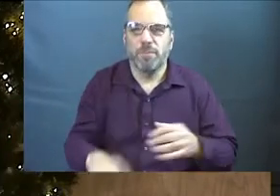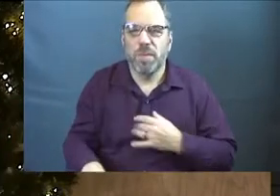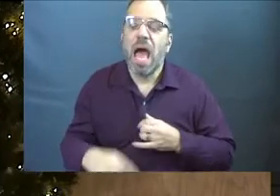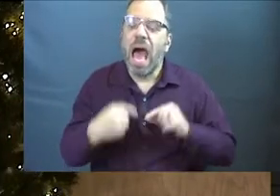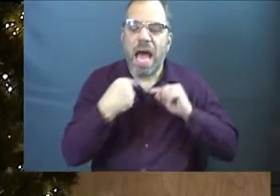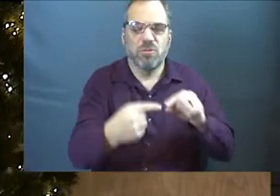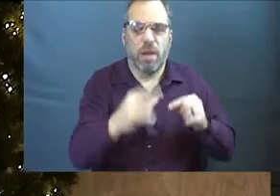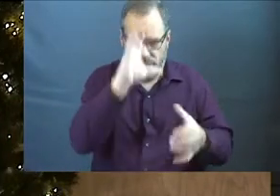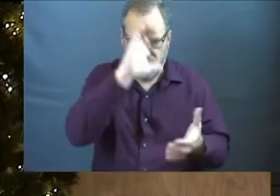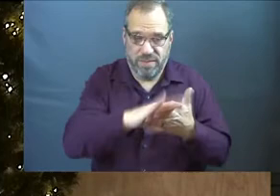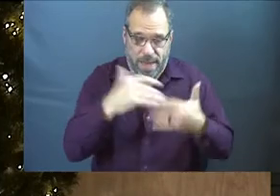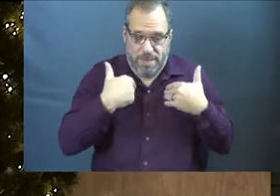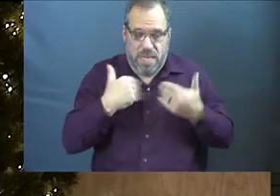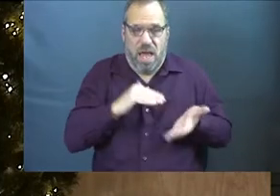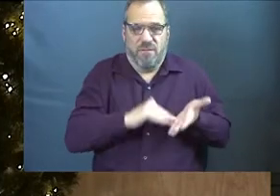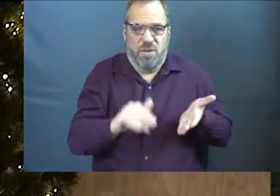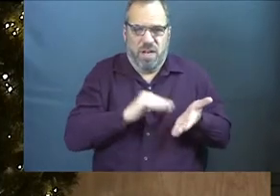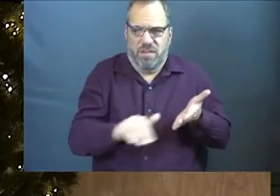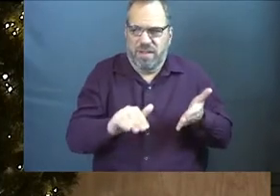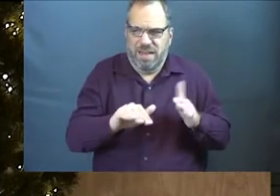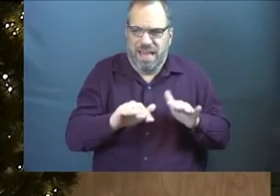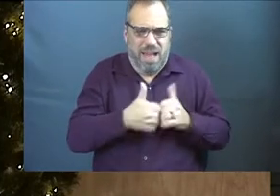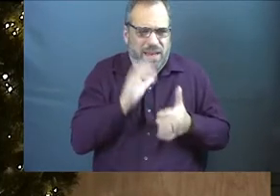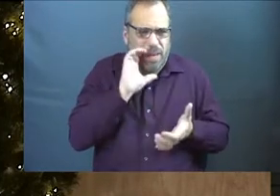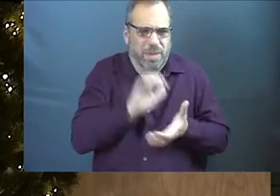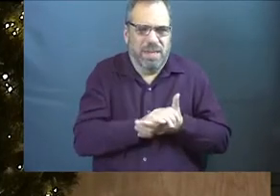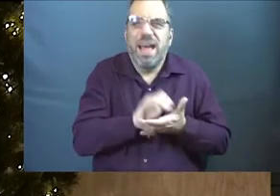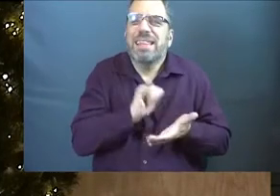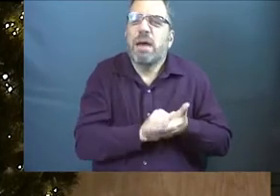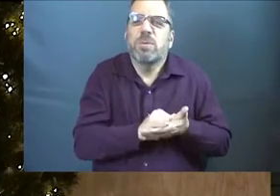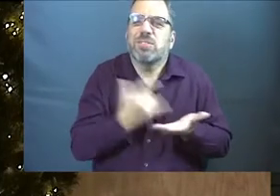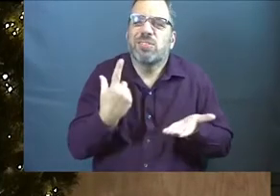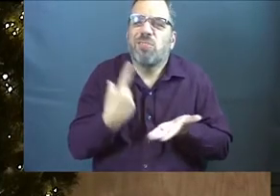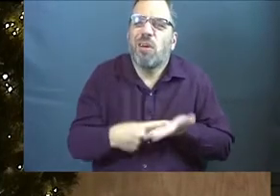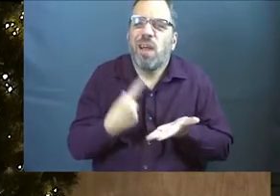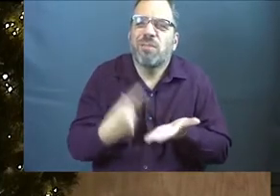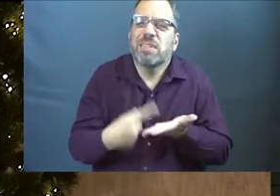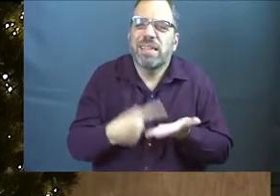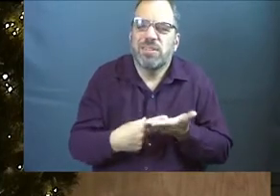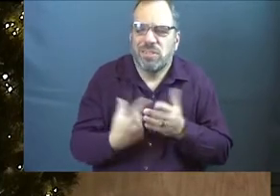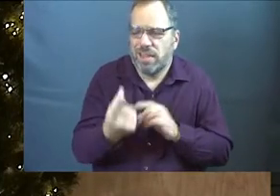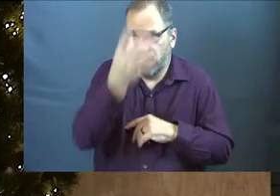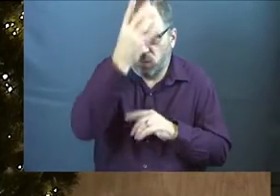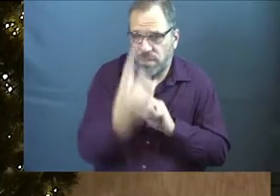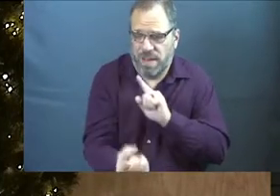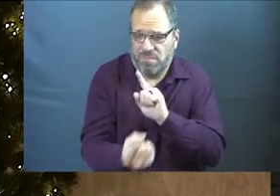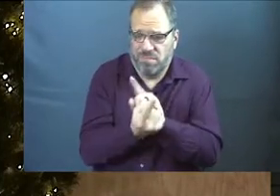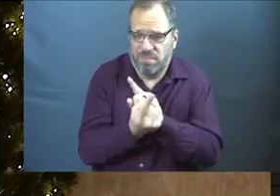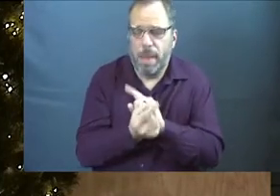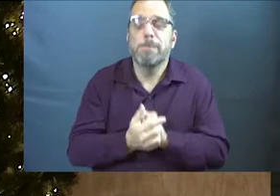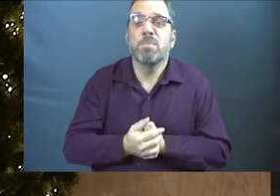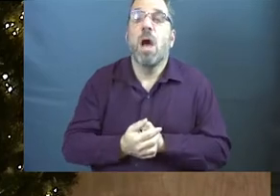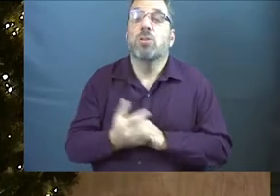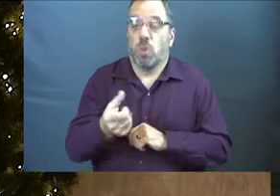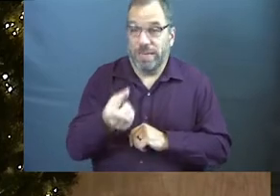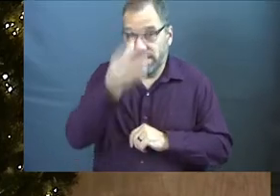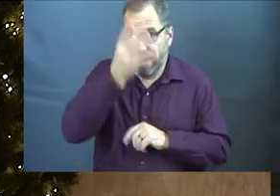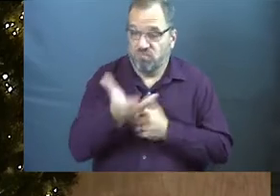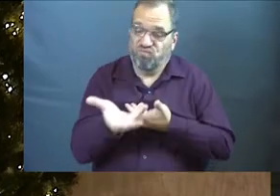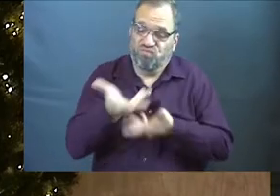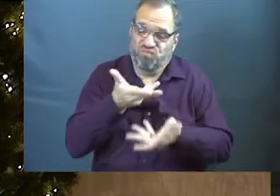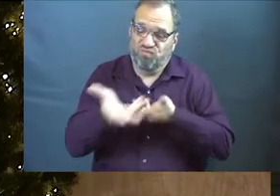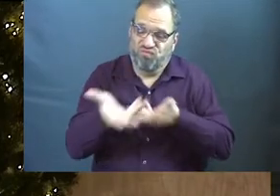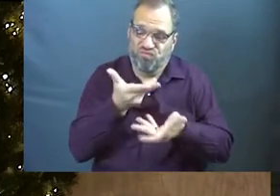I struggle to believe I'm forgiven. How can I believe? That was just the conversation that we had. And while I'm having that